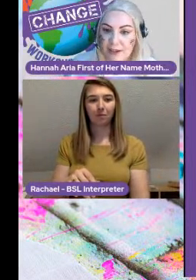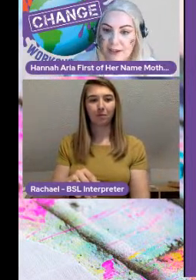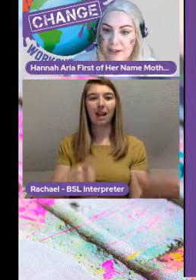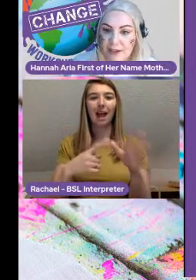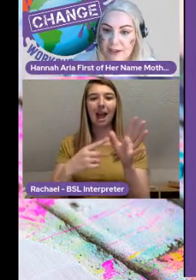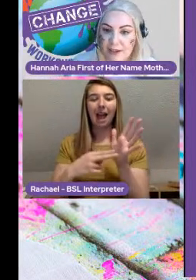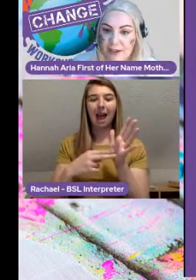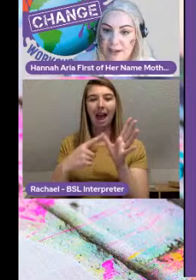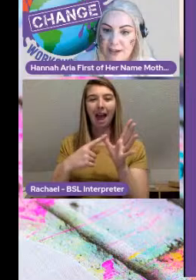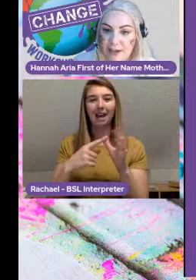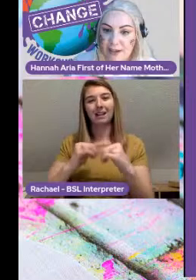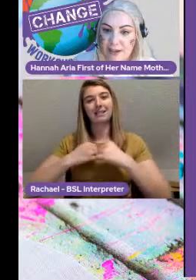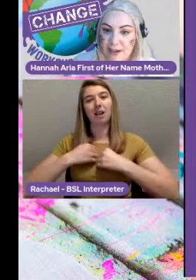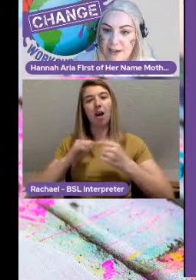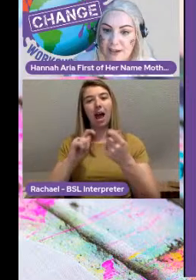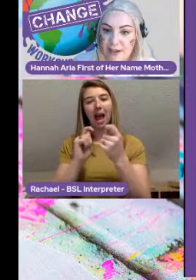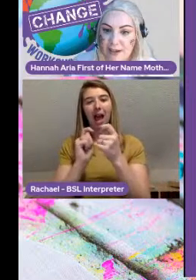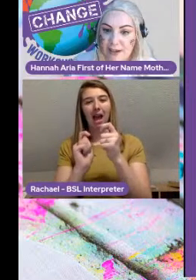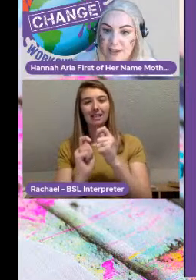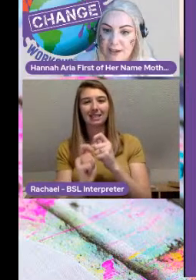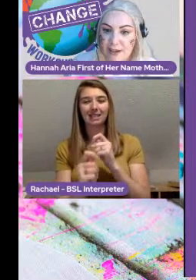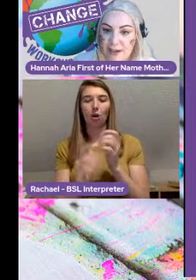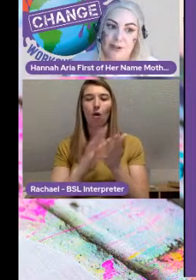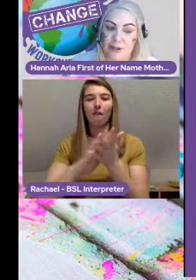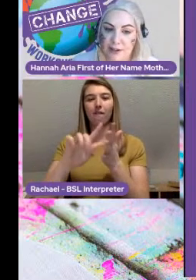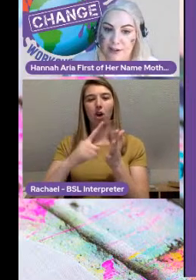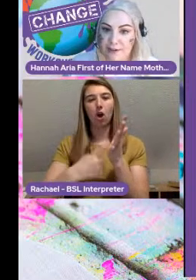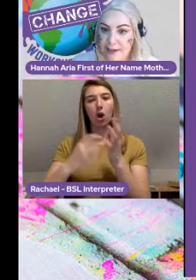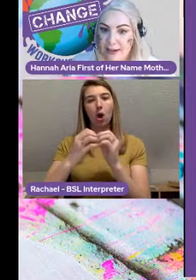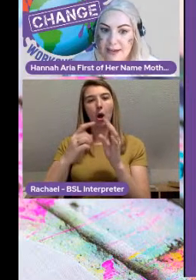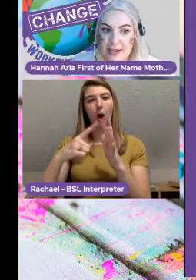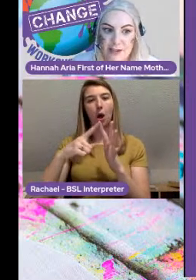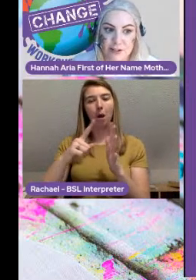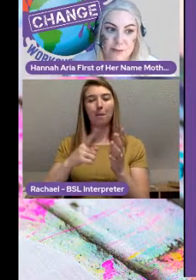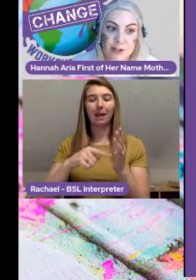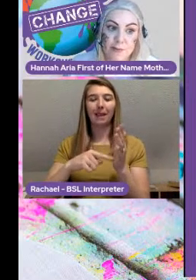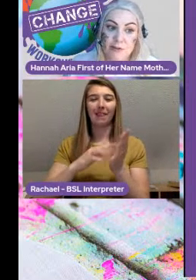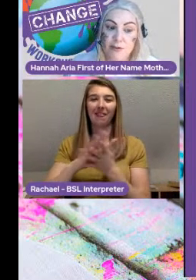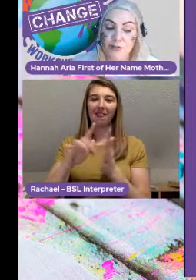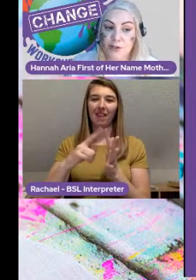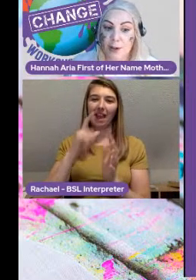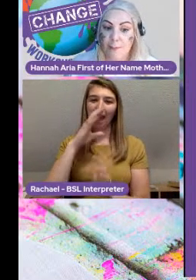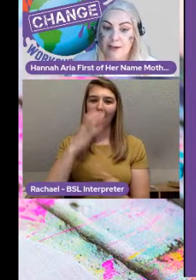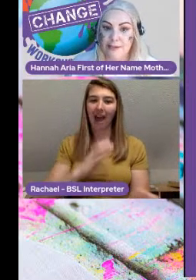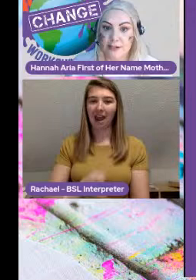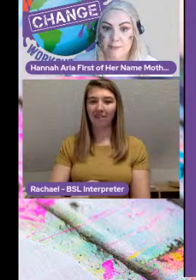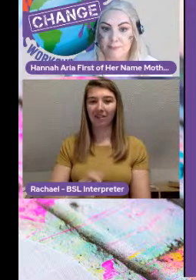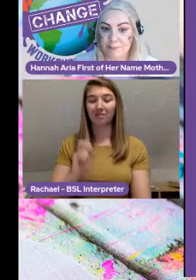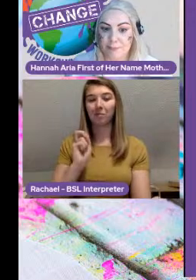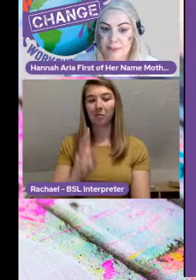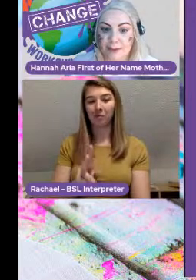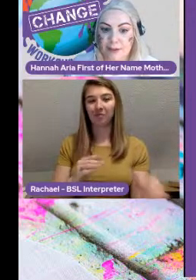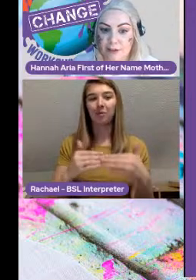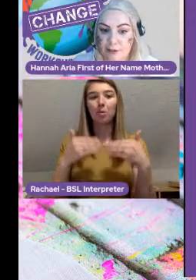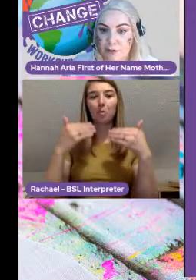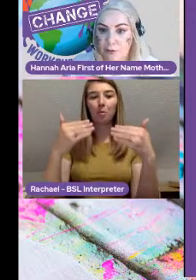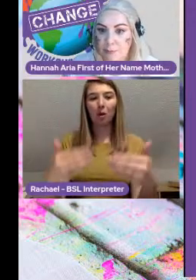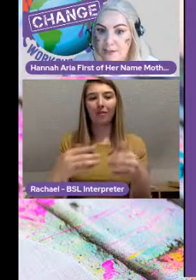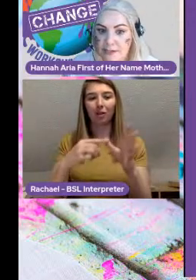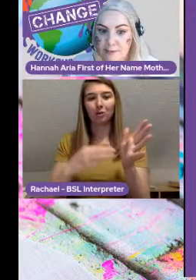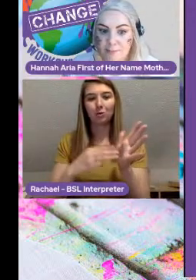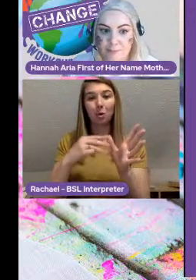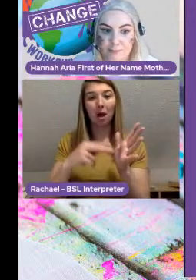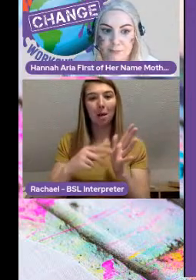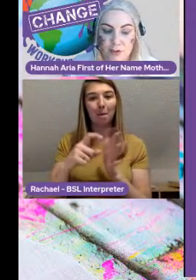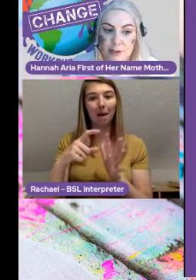editor of our wonderful Herbie the Elephant. Okay, now we're going to move on to Amanda